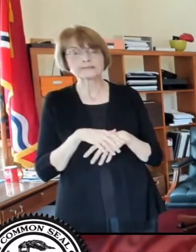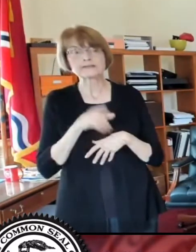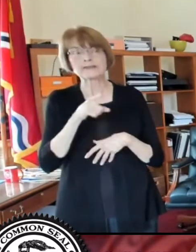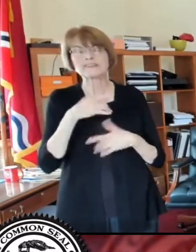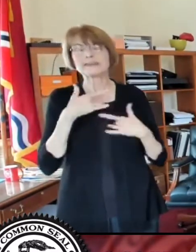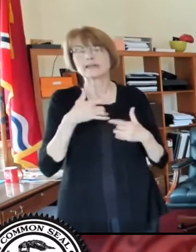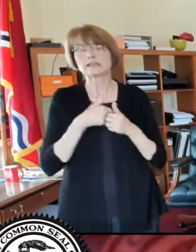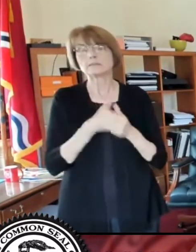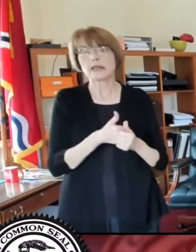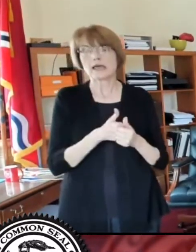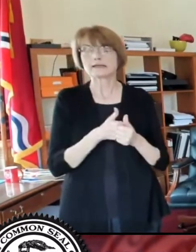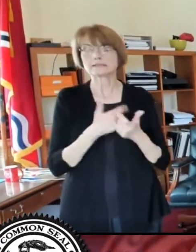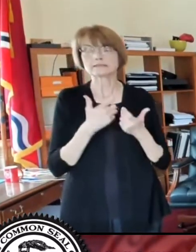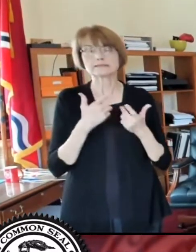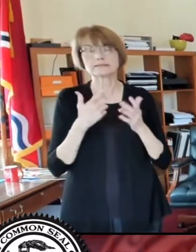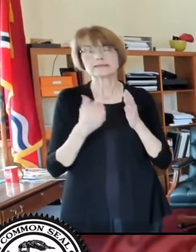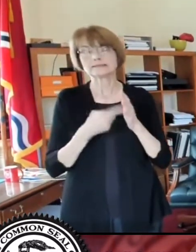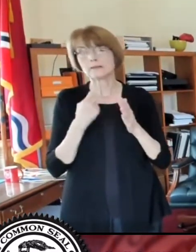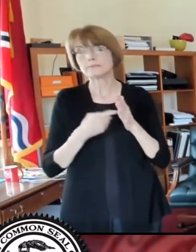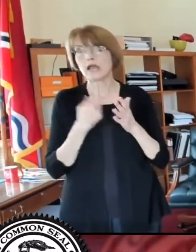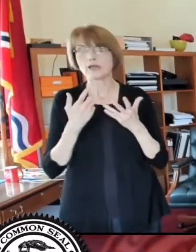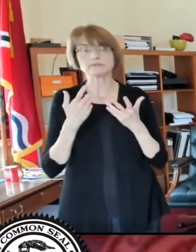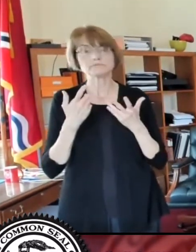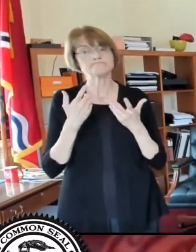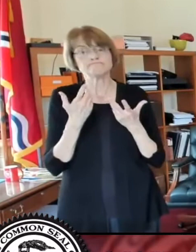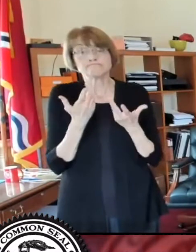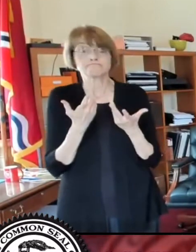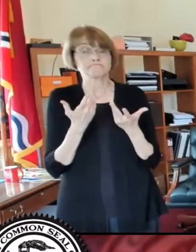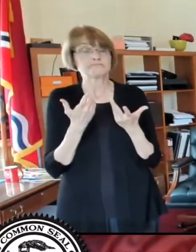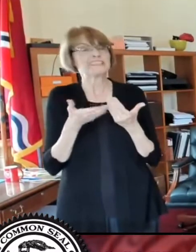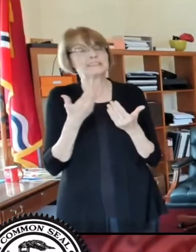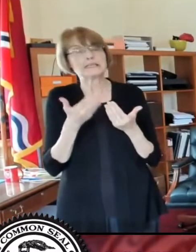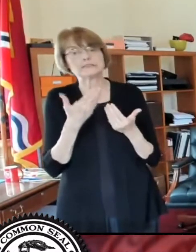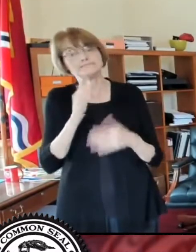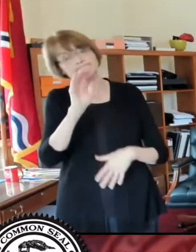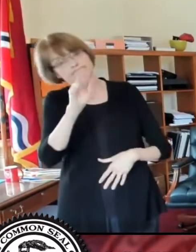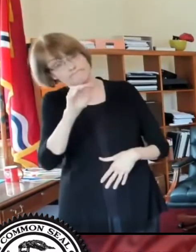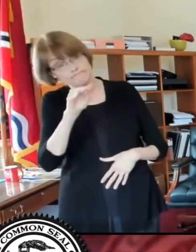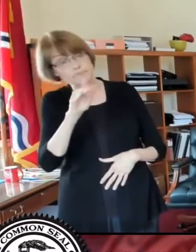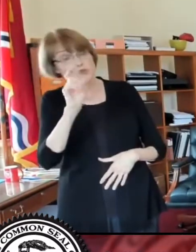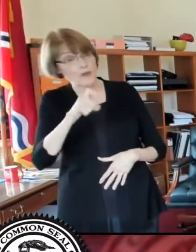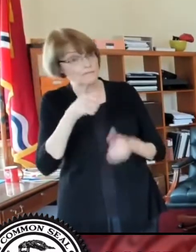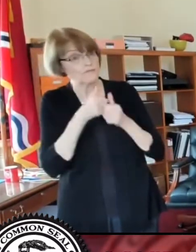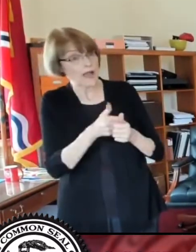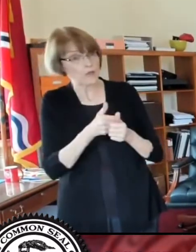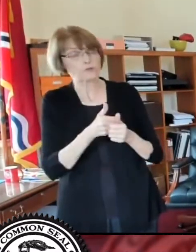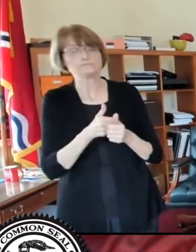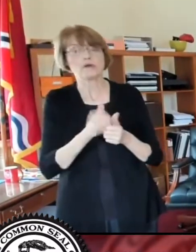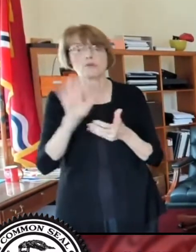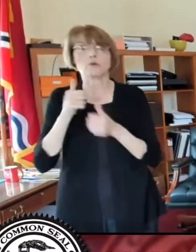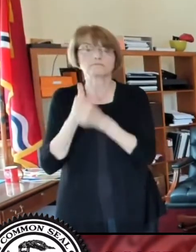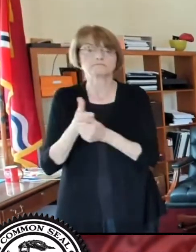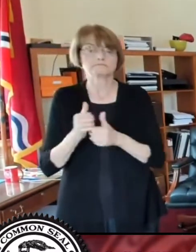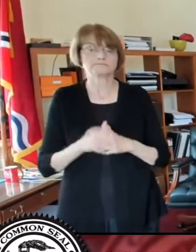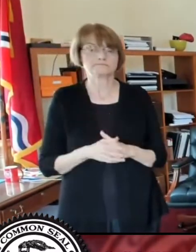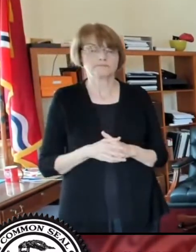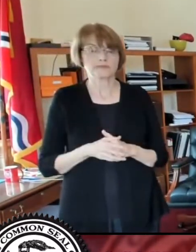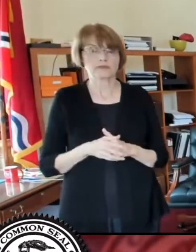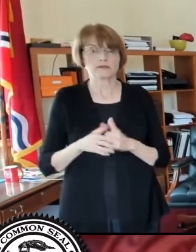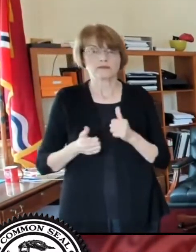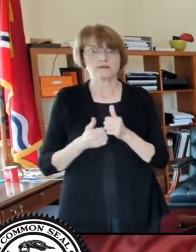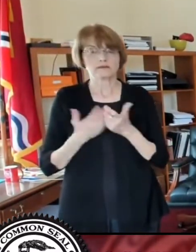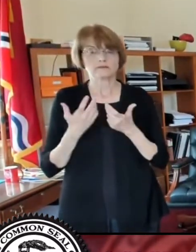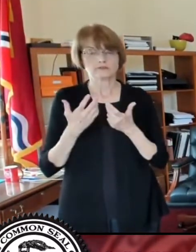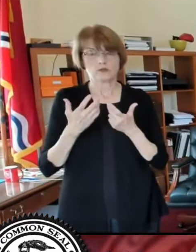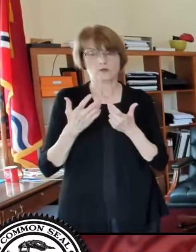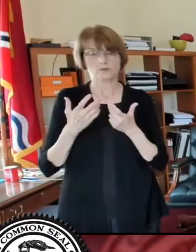compliance. Sometimes it's just a matter of saying, hey, you got to do this. So you can let us know. We have a follow-up question